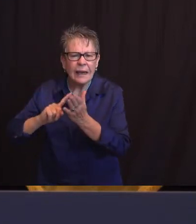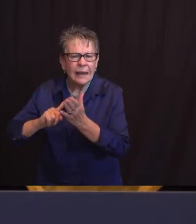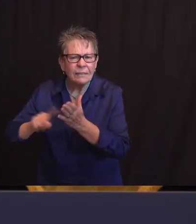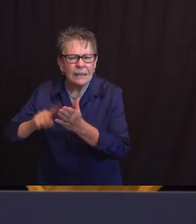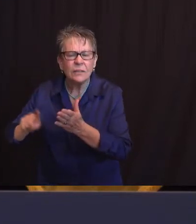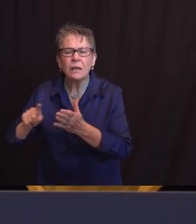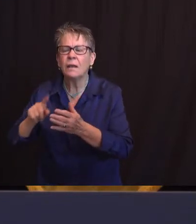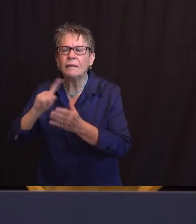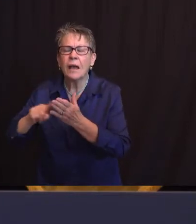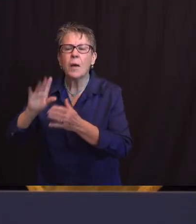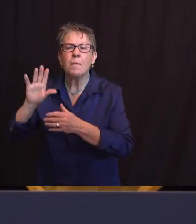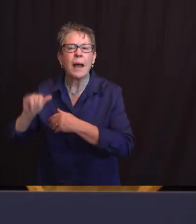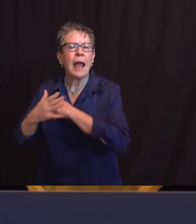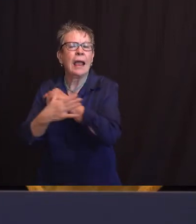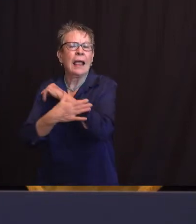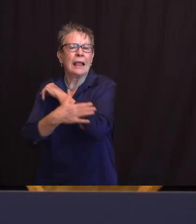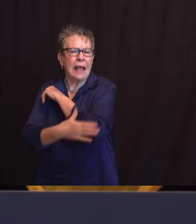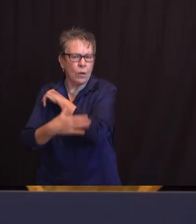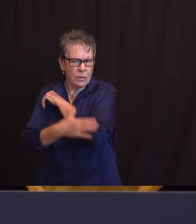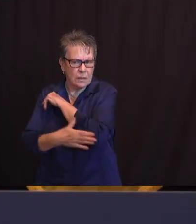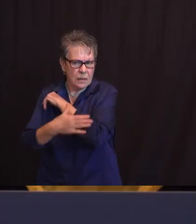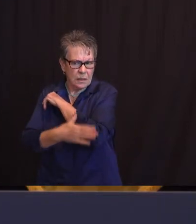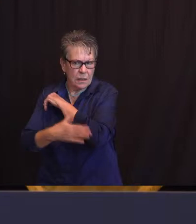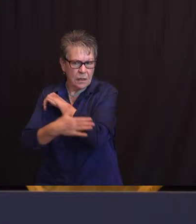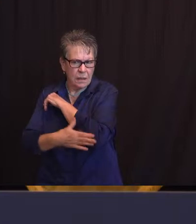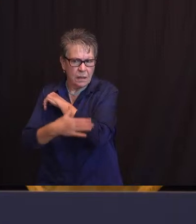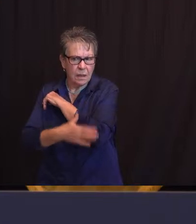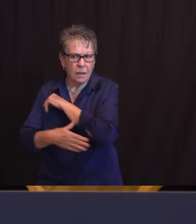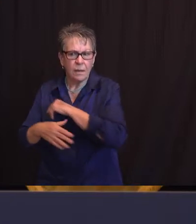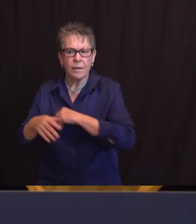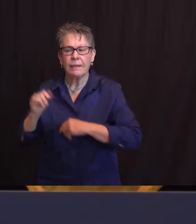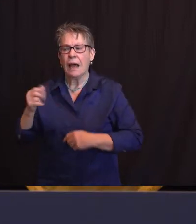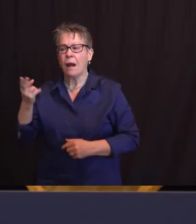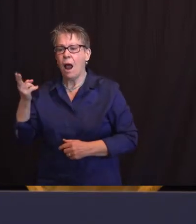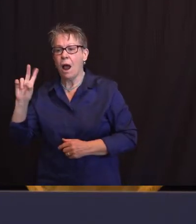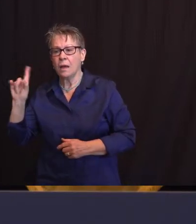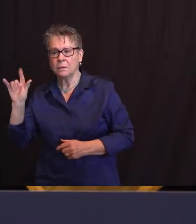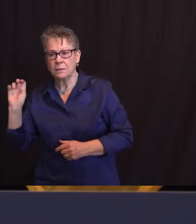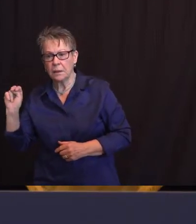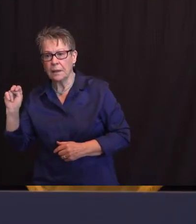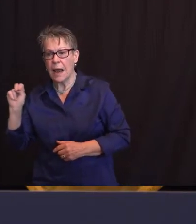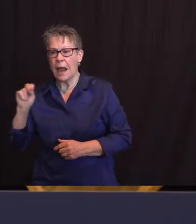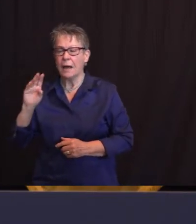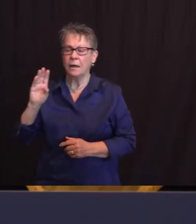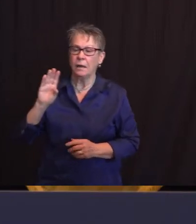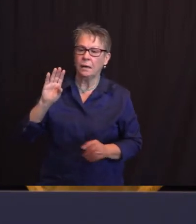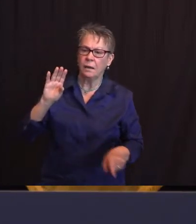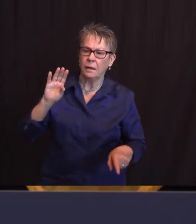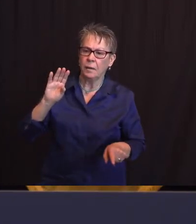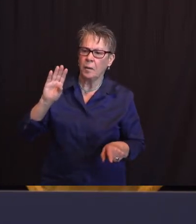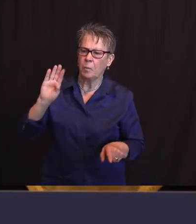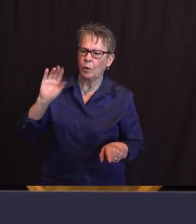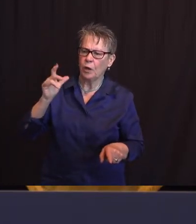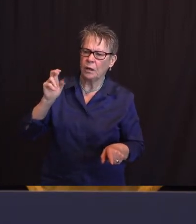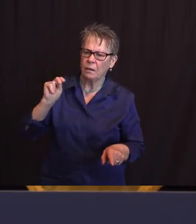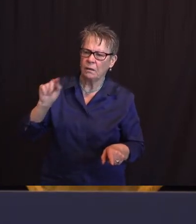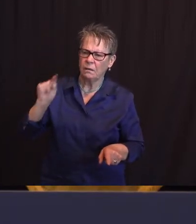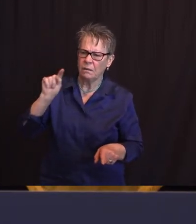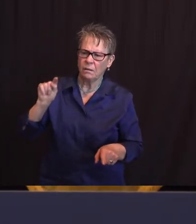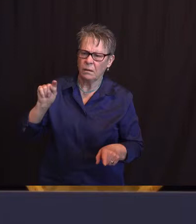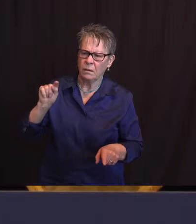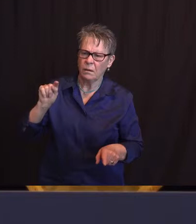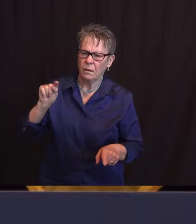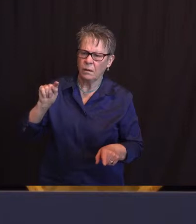reflective of a Hudson and Mercer County. That's correct. Yeah. Yes, sir. And I think, as I recall, they've done 2 counties a pop when they